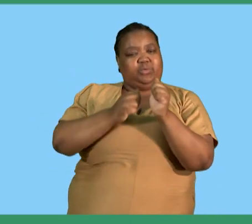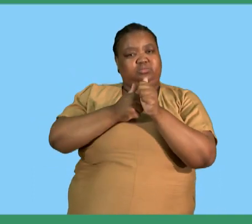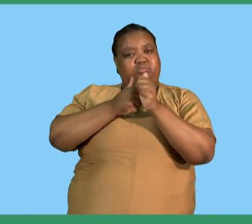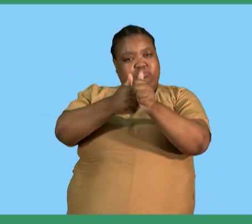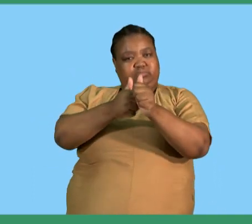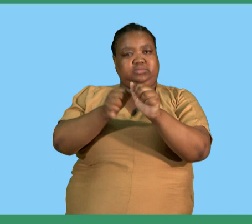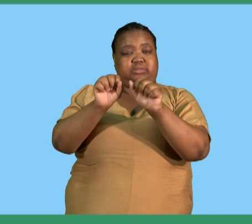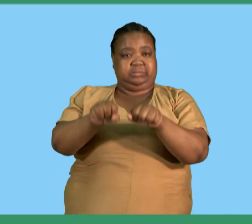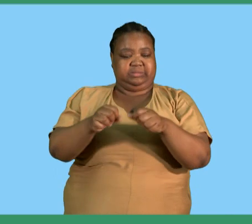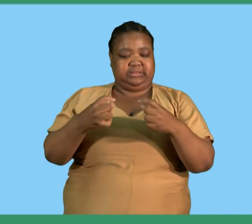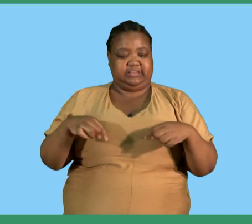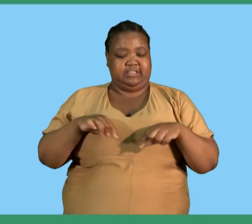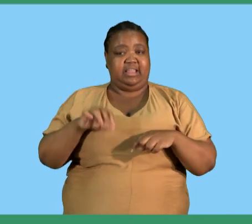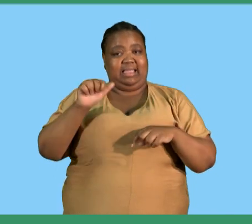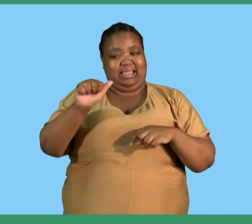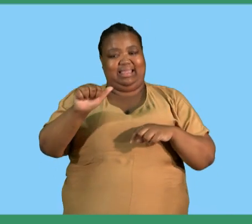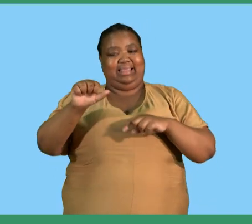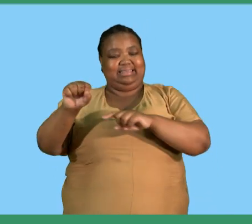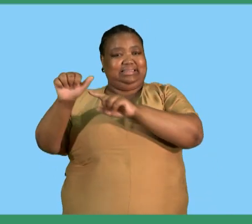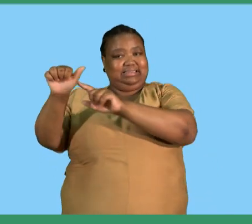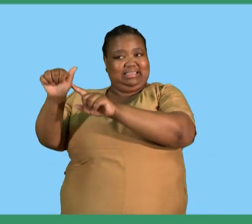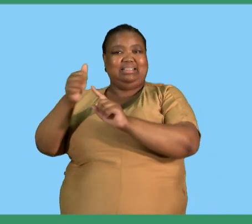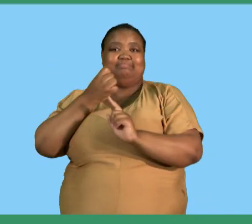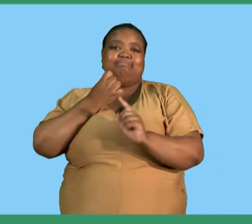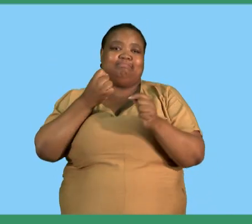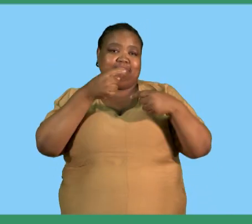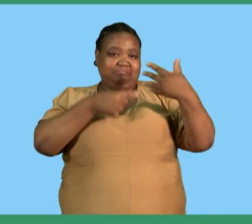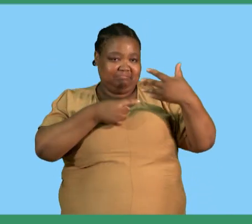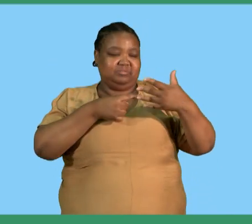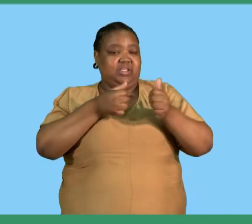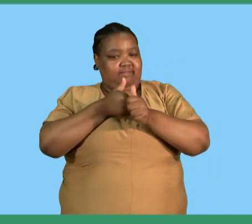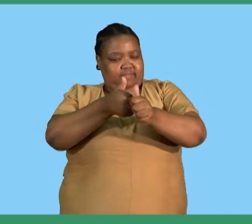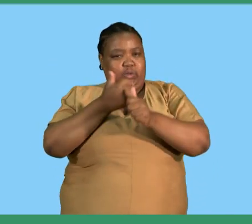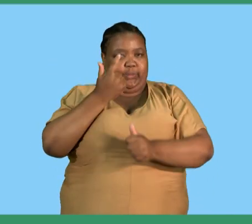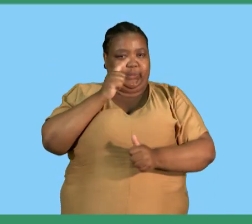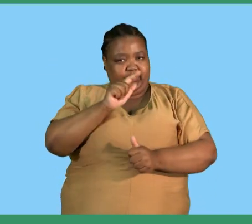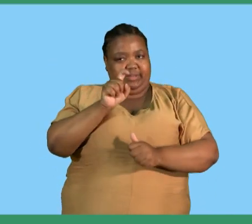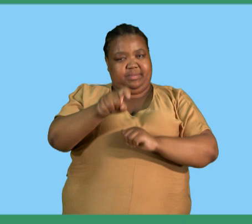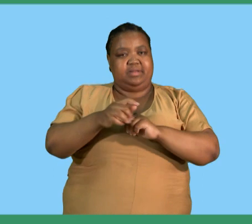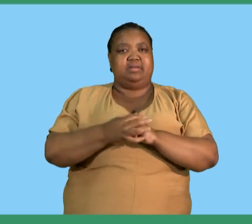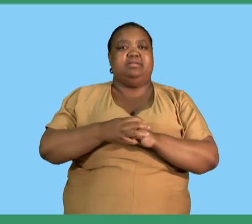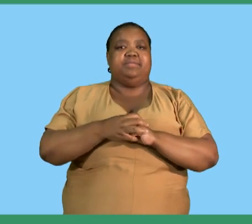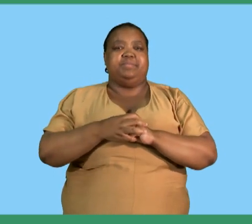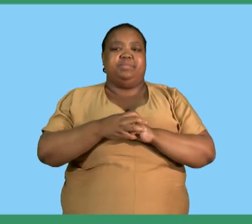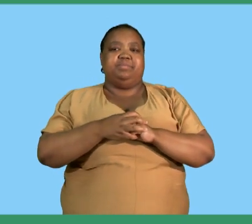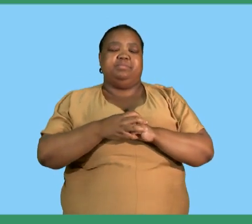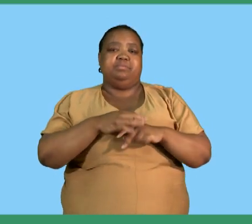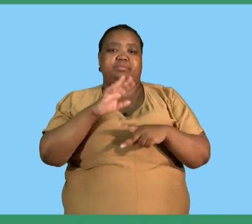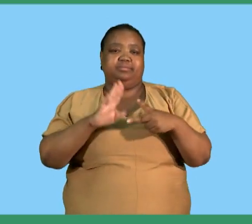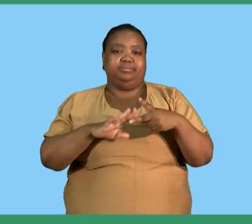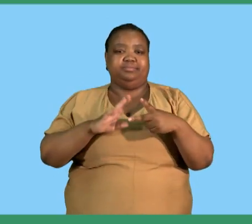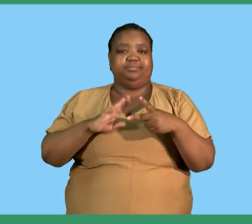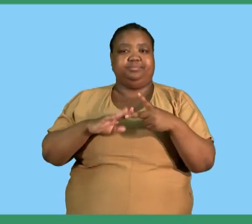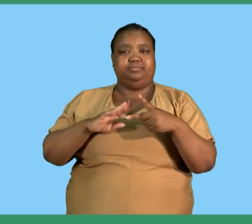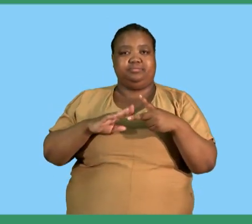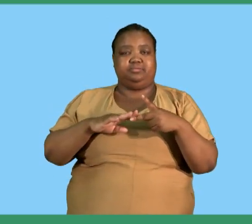regulation. So we need to comply basically by what ASA says as a business. Right, then we go to the